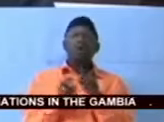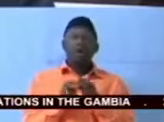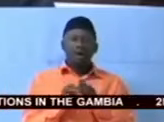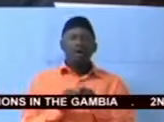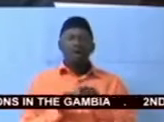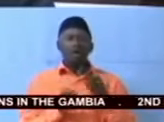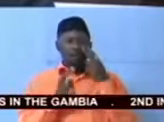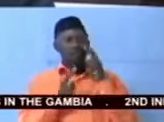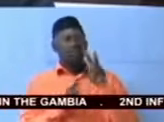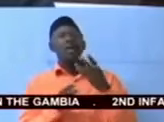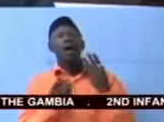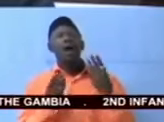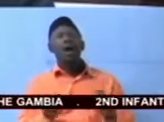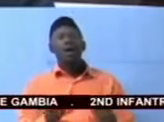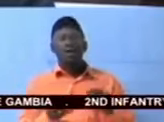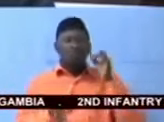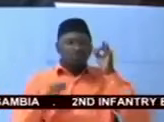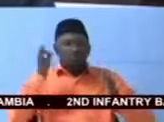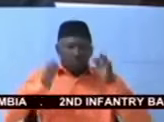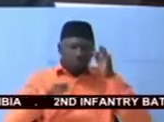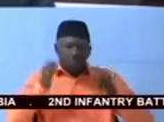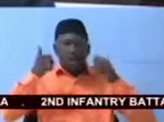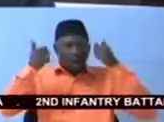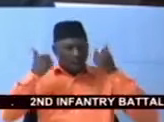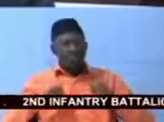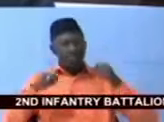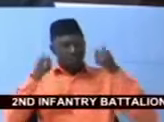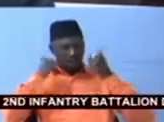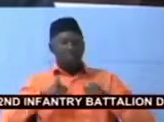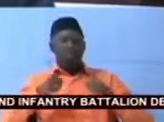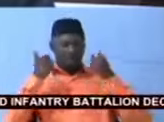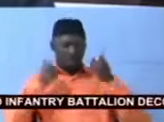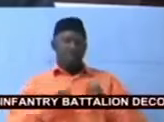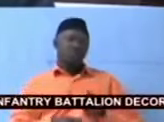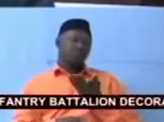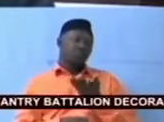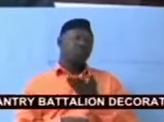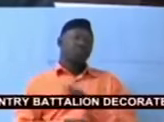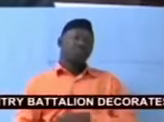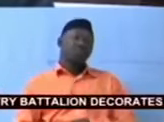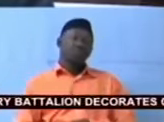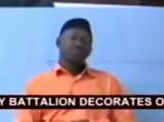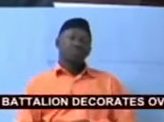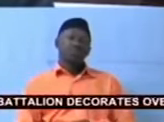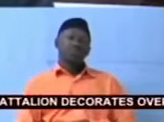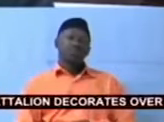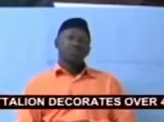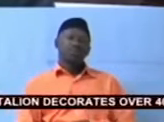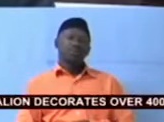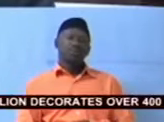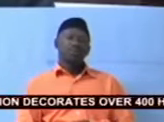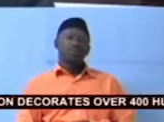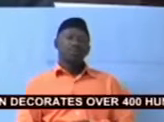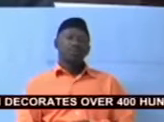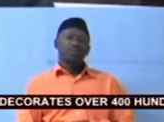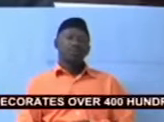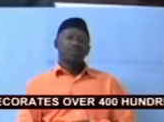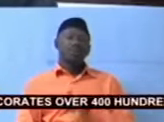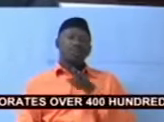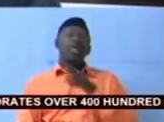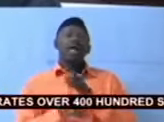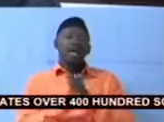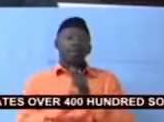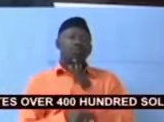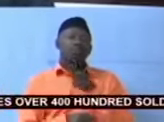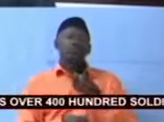xamni ni ku mat la ci wali até ay sét naka la moy doxale ci mbiri até yi. So that you have first hand as to how cases are being